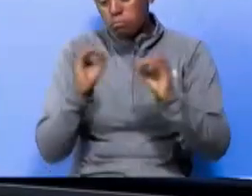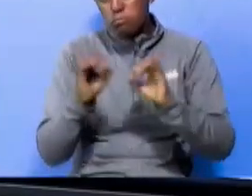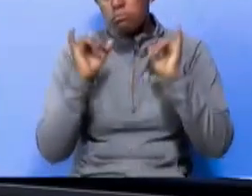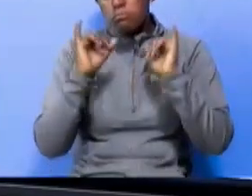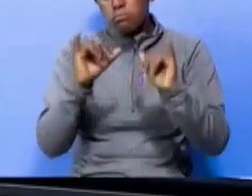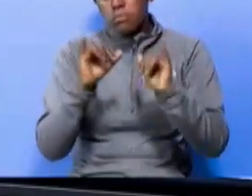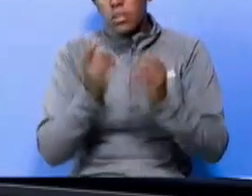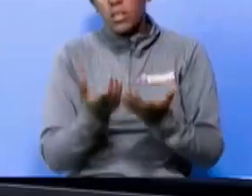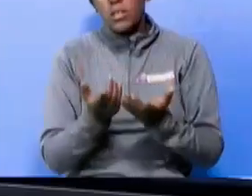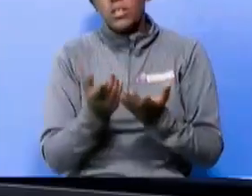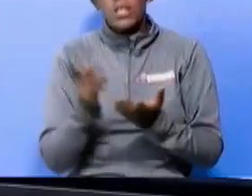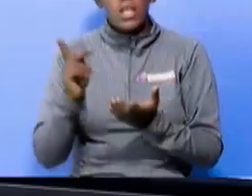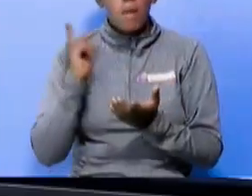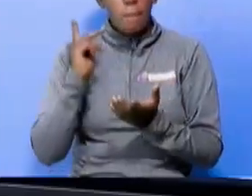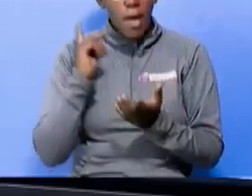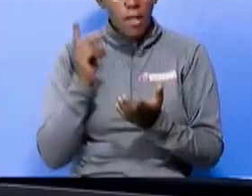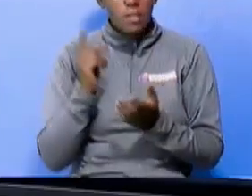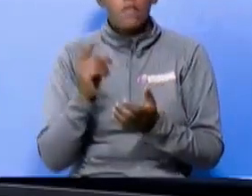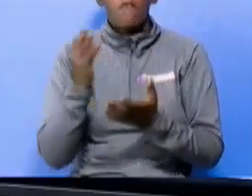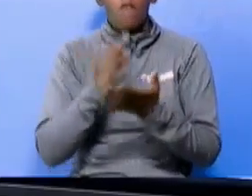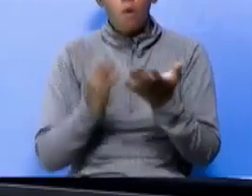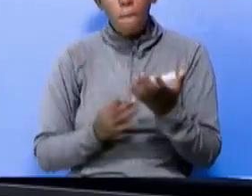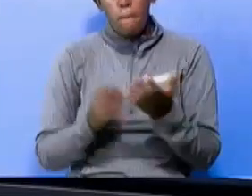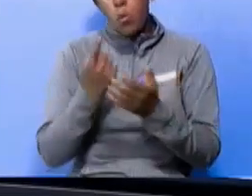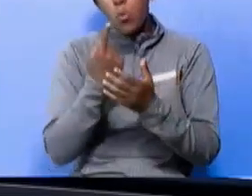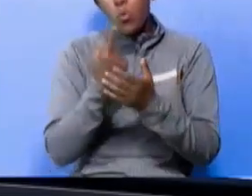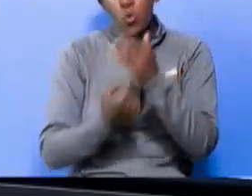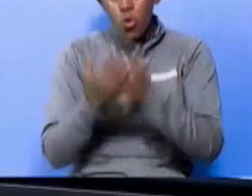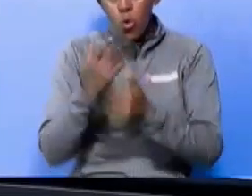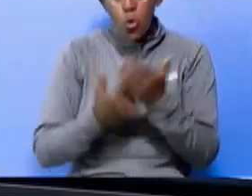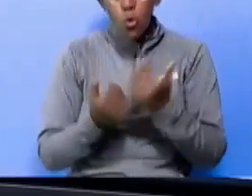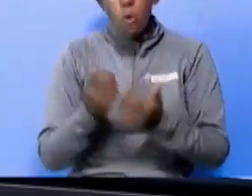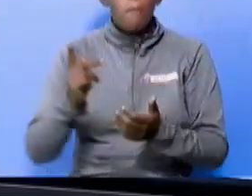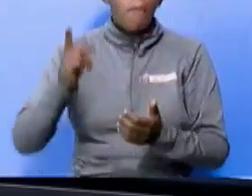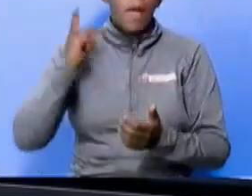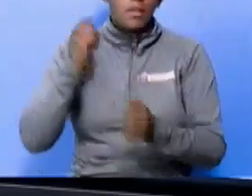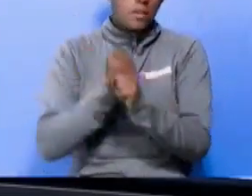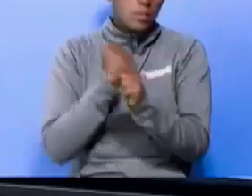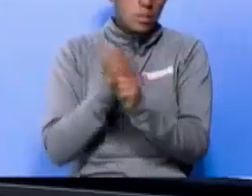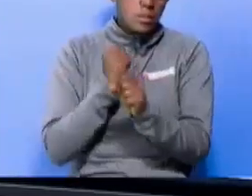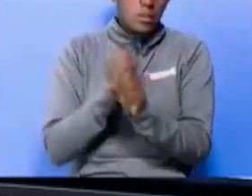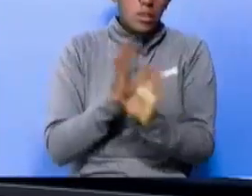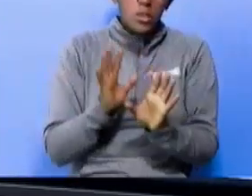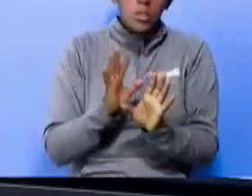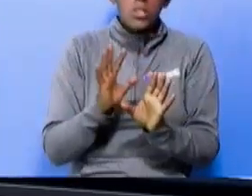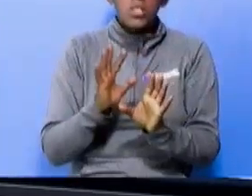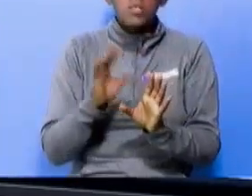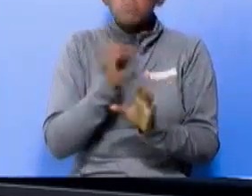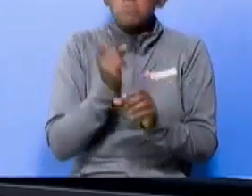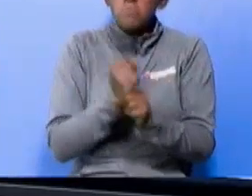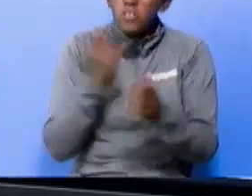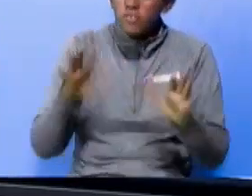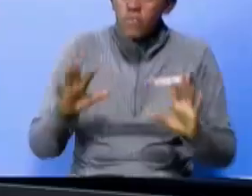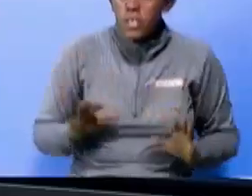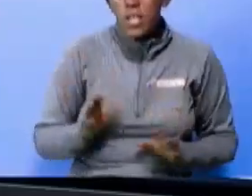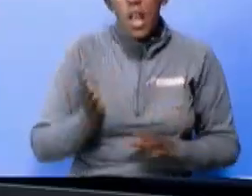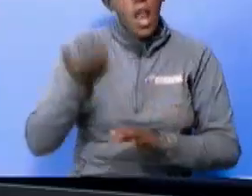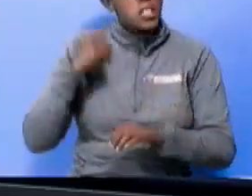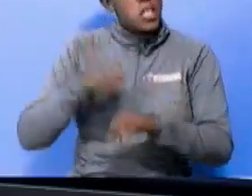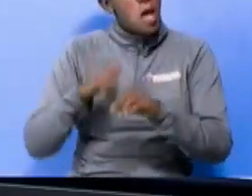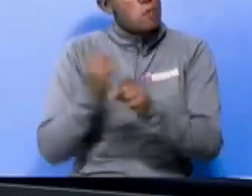forms in the past form. Only to talk about past action. What you did last week, what you did last